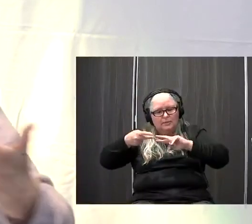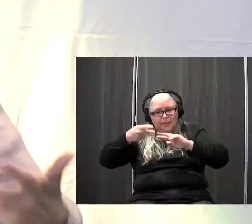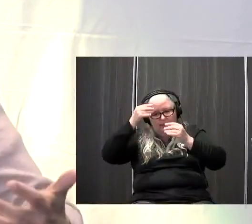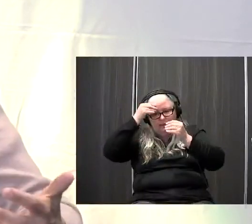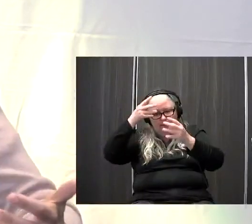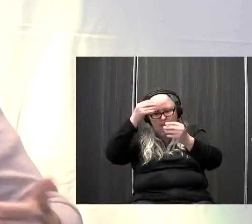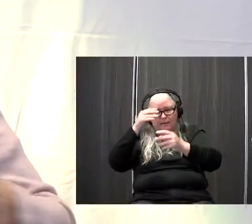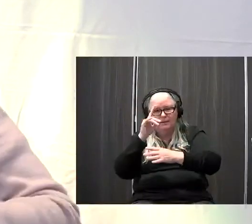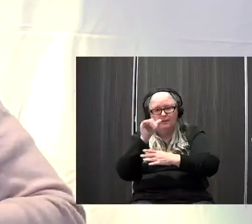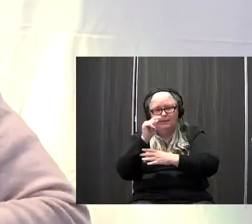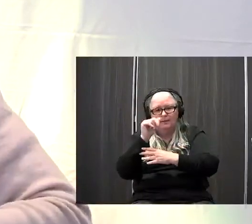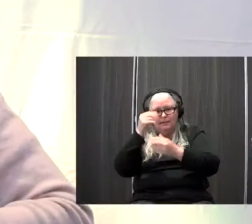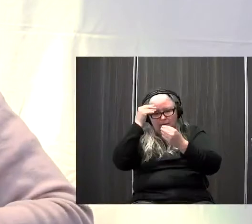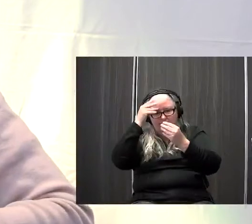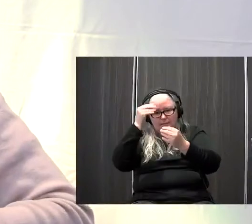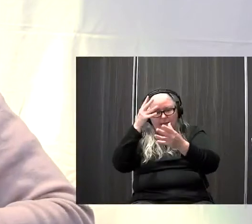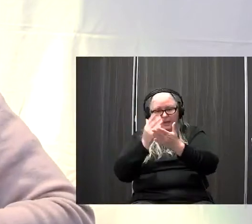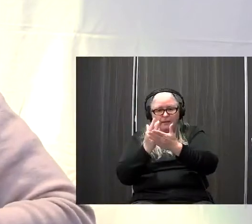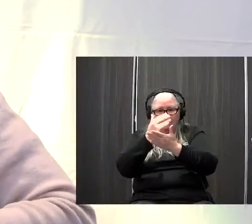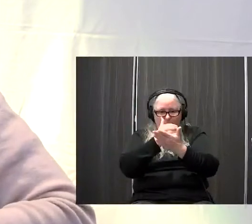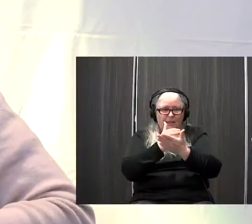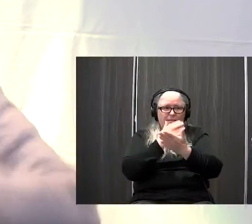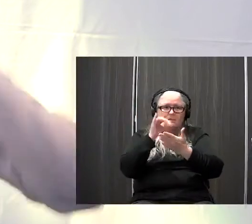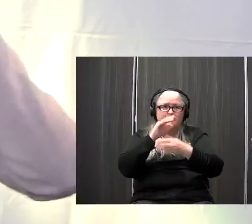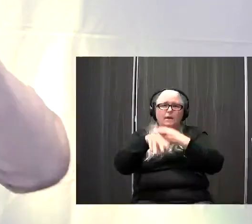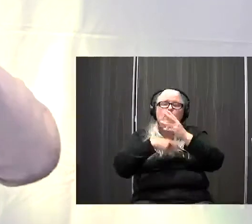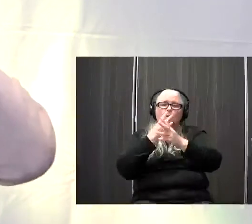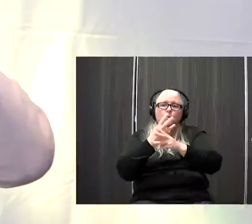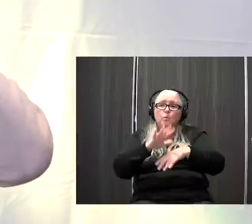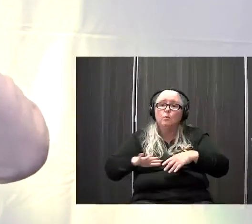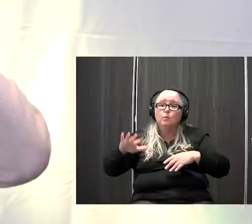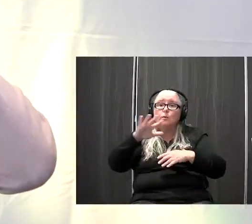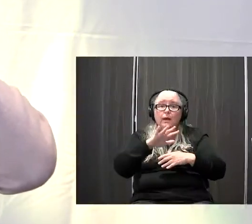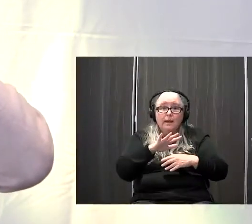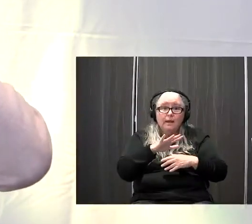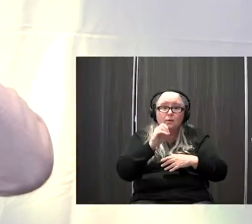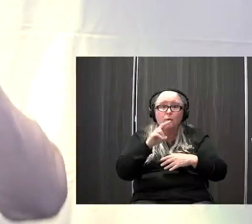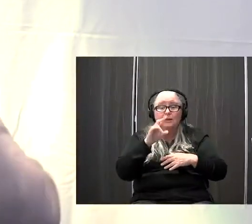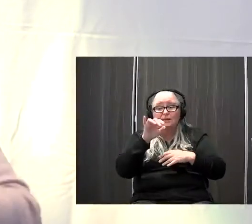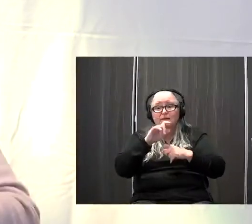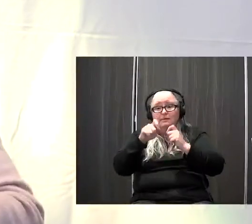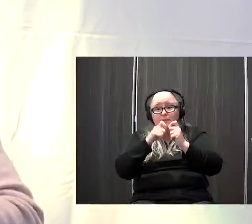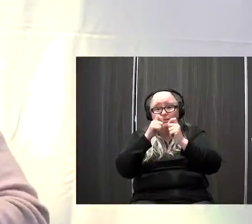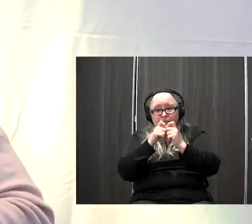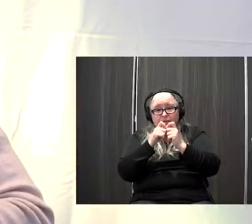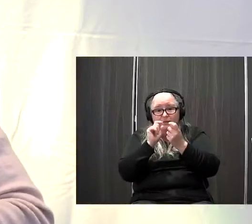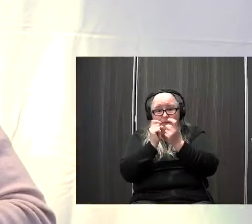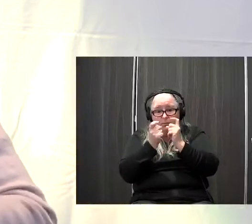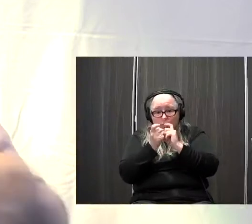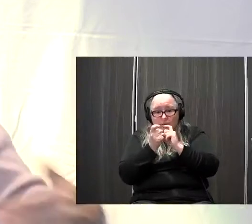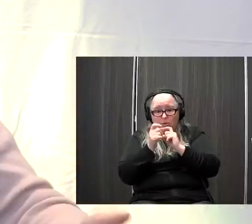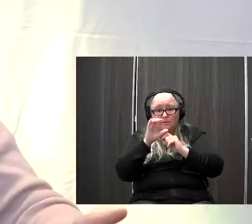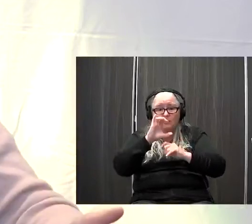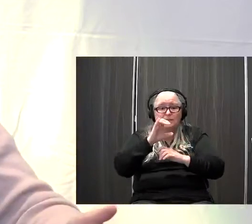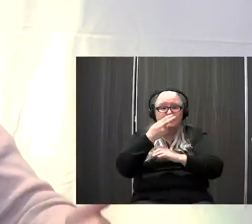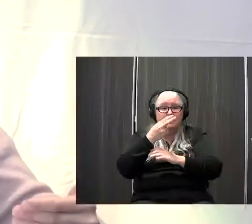that's sort of referenced, is that a worldwide database? And they go on to say the specific mutation that their child has for CHD7 was